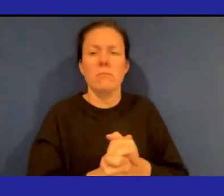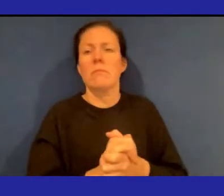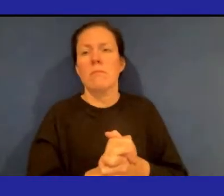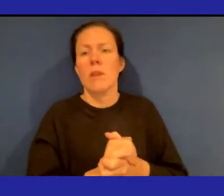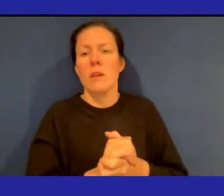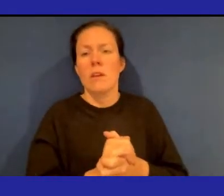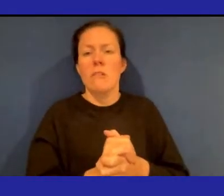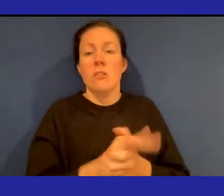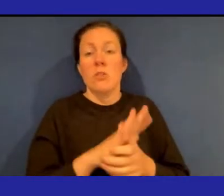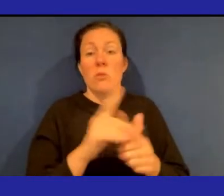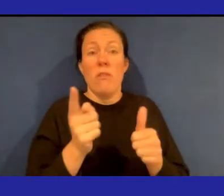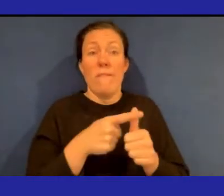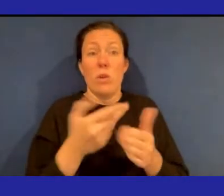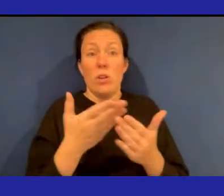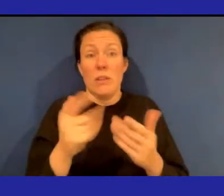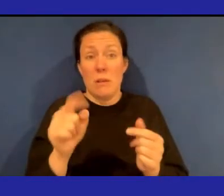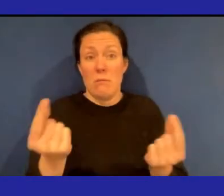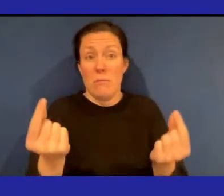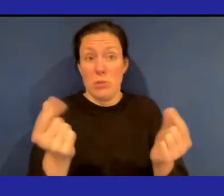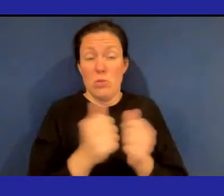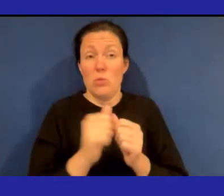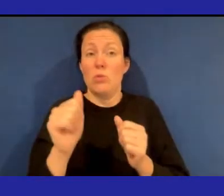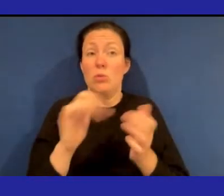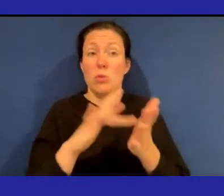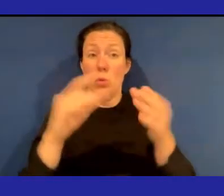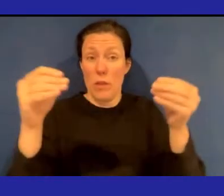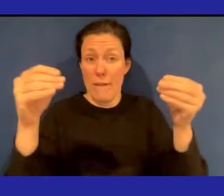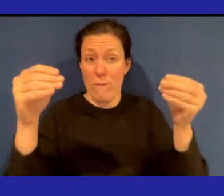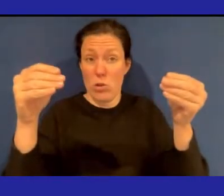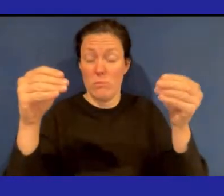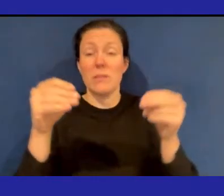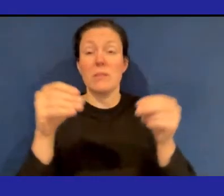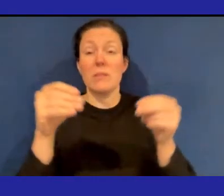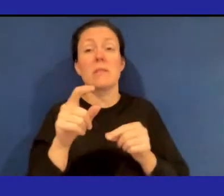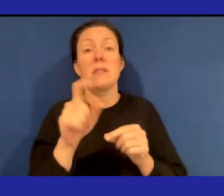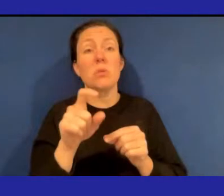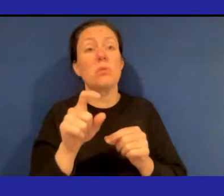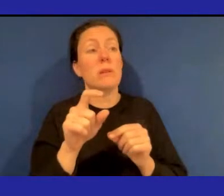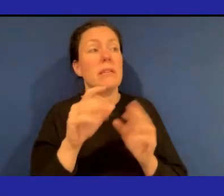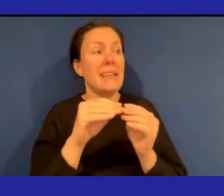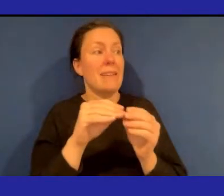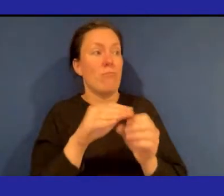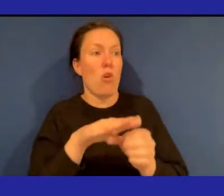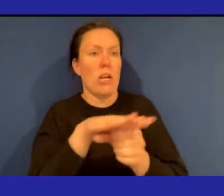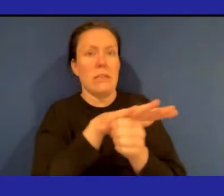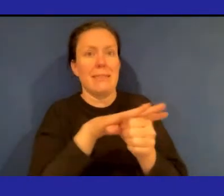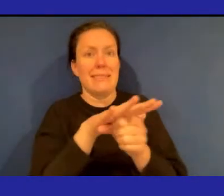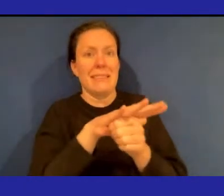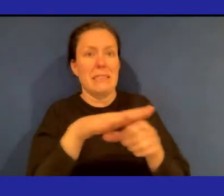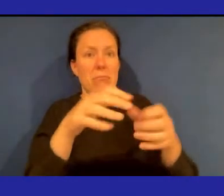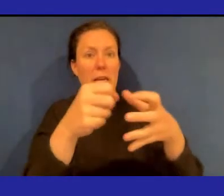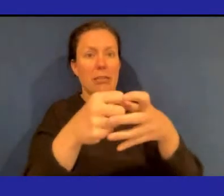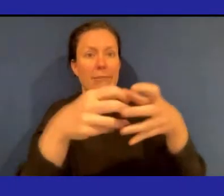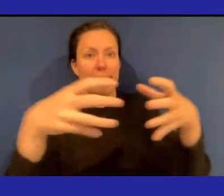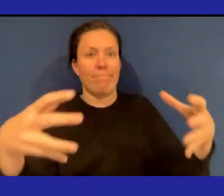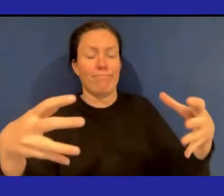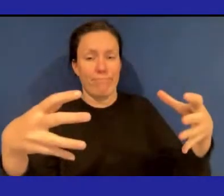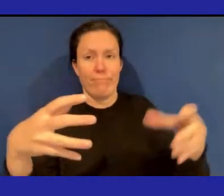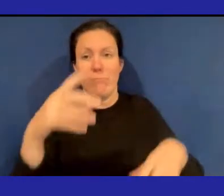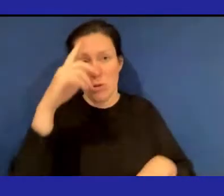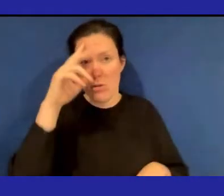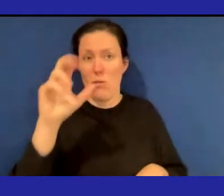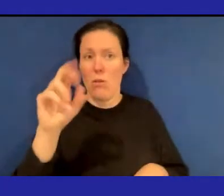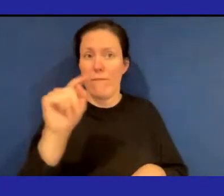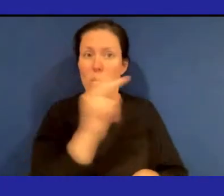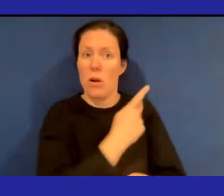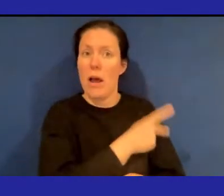in almost all of the retail pharmacies just has to be, we need a space that is built for outpatient pharmacy, which none of them were